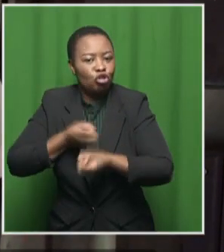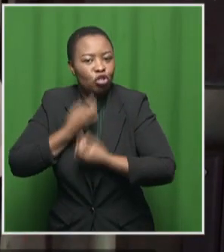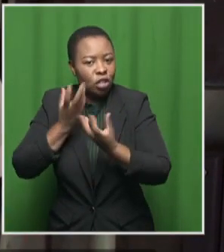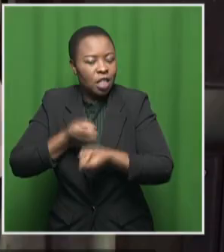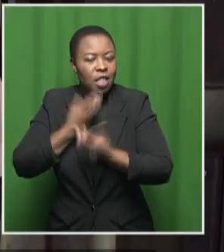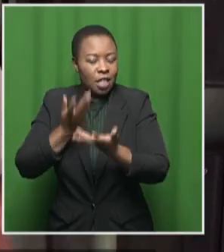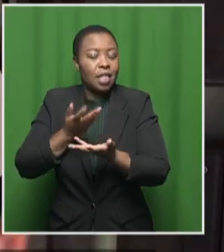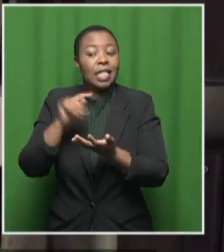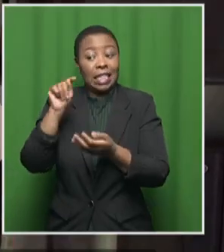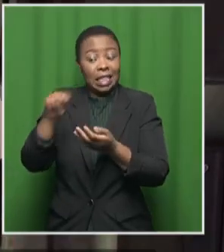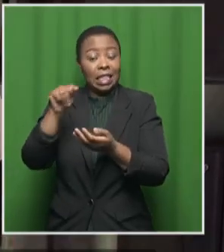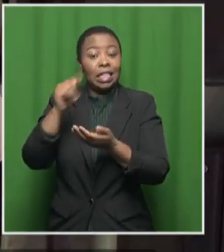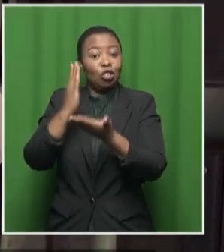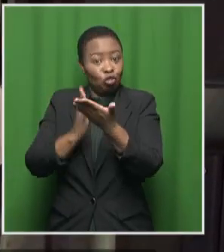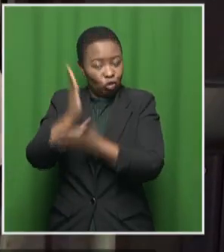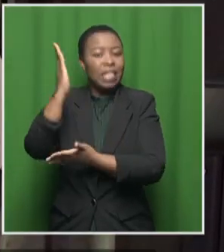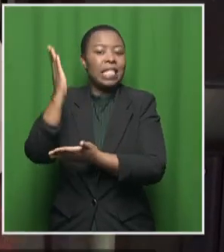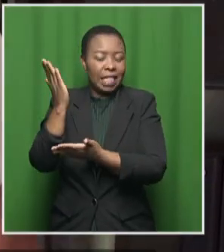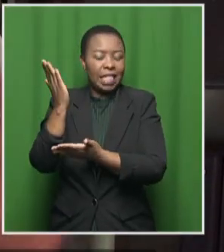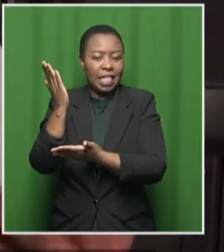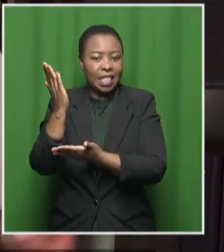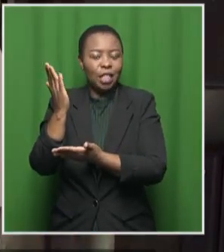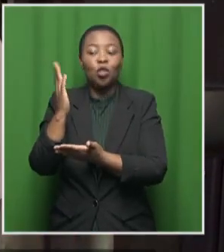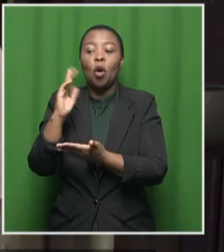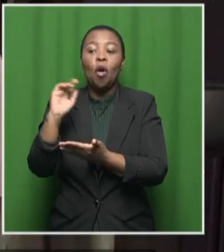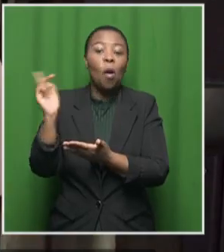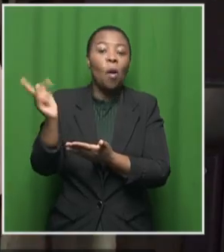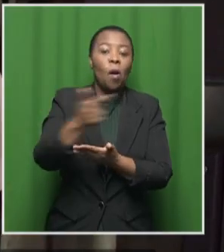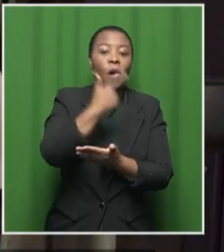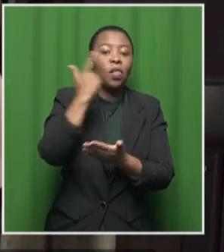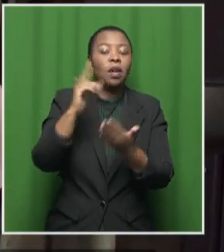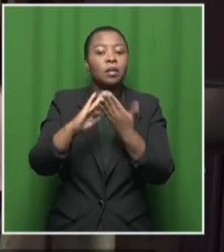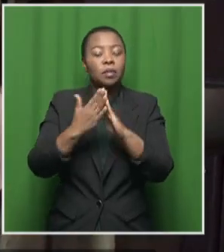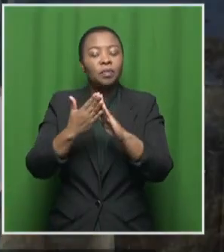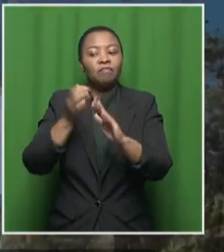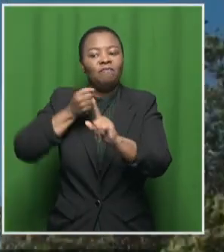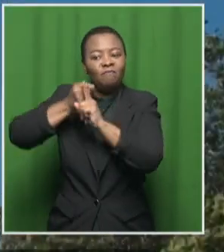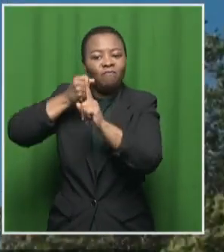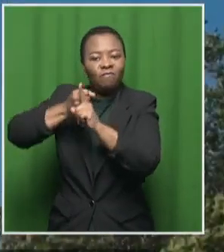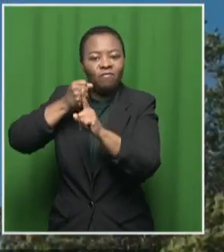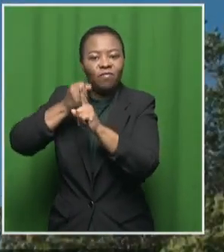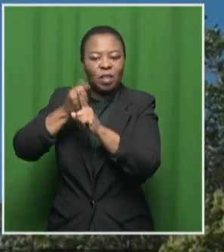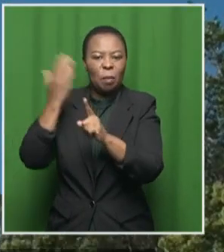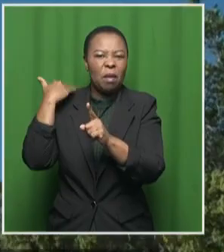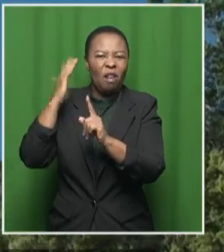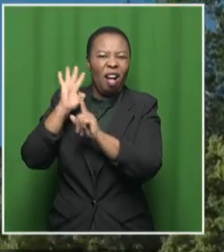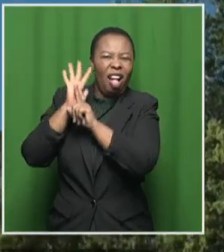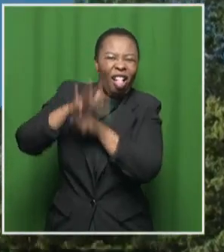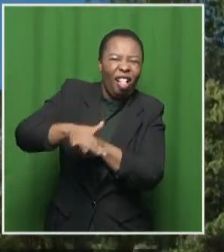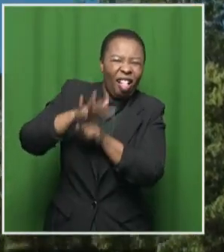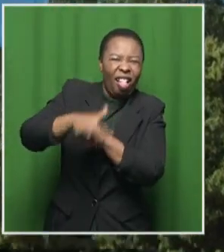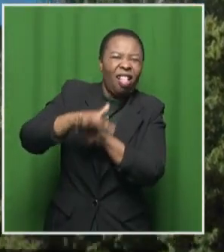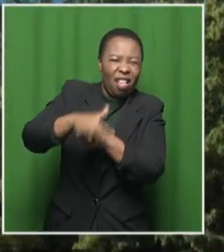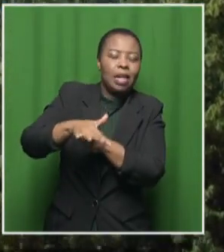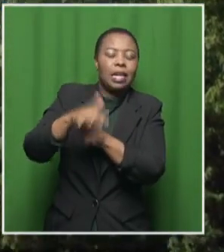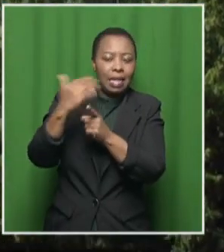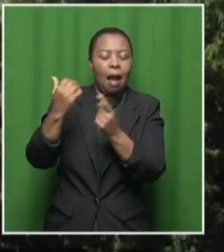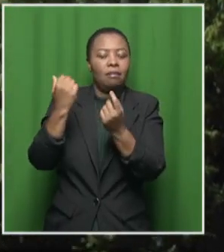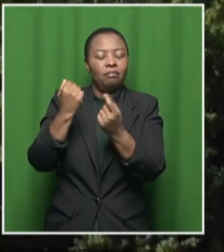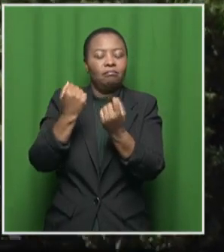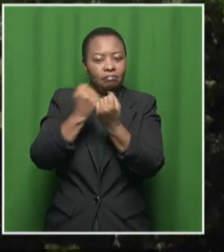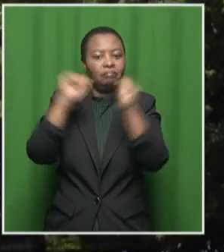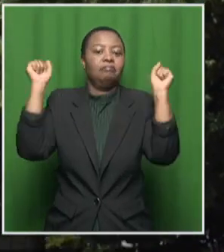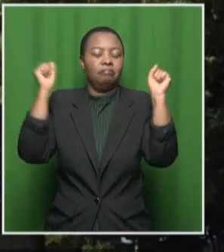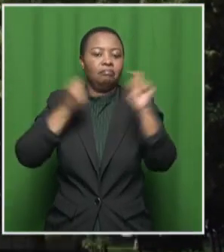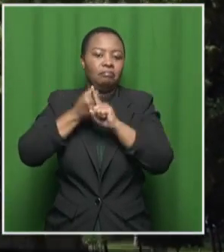advantage of these rights as citizens, you're able to fight the shackles and chains of oppression. A message for the here